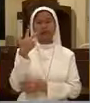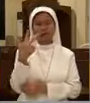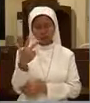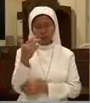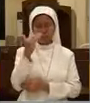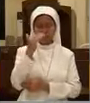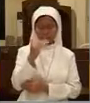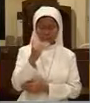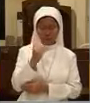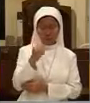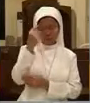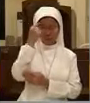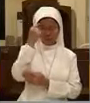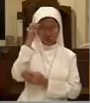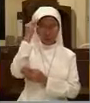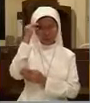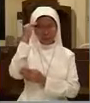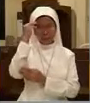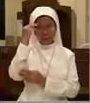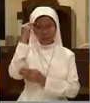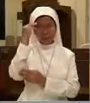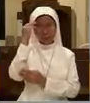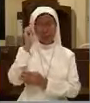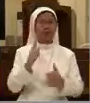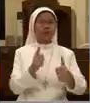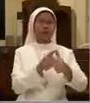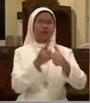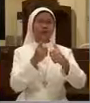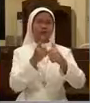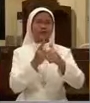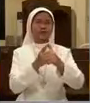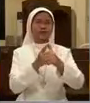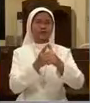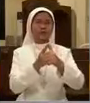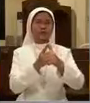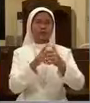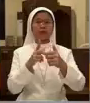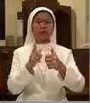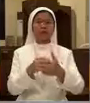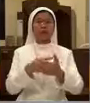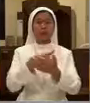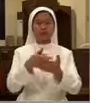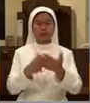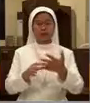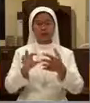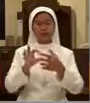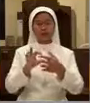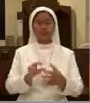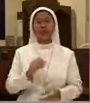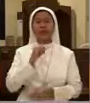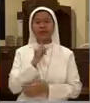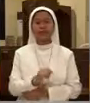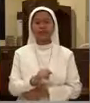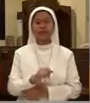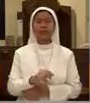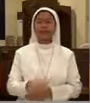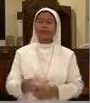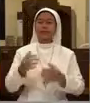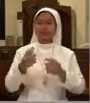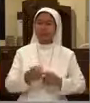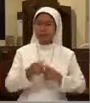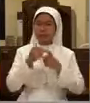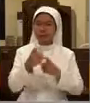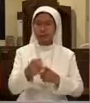our meditation. The first is the first part of the theme, gifted to give.